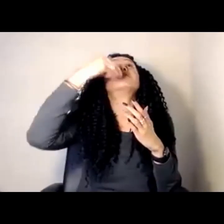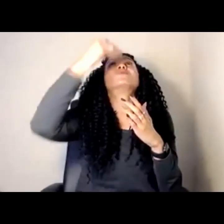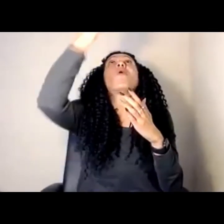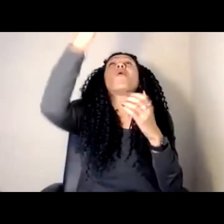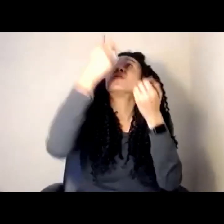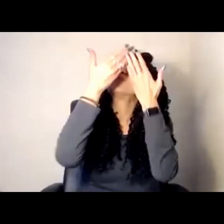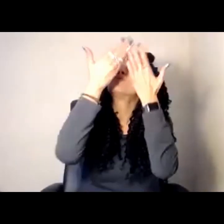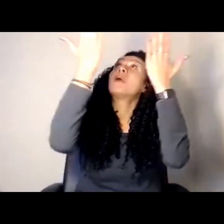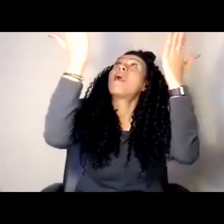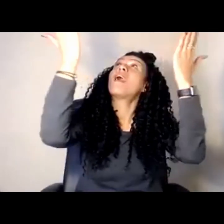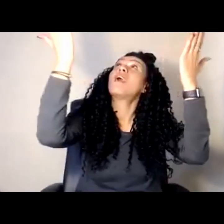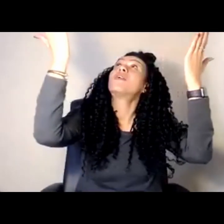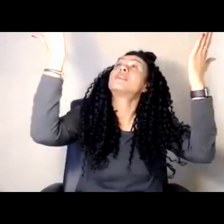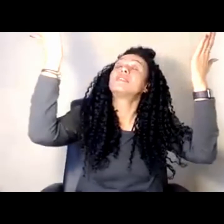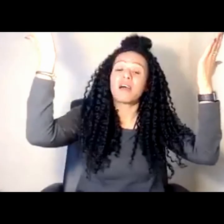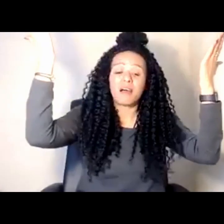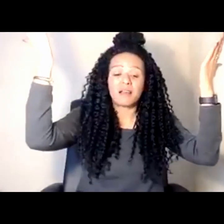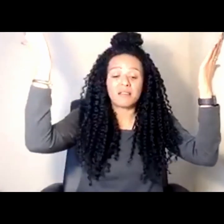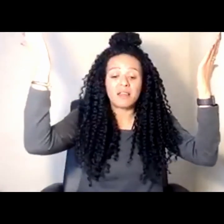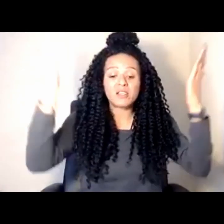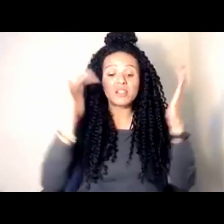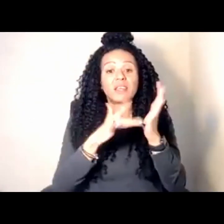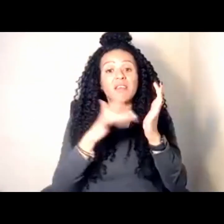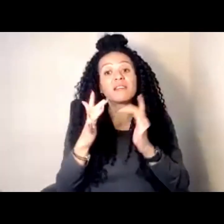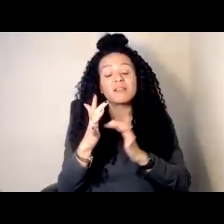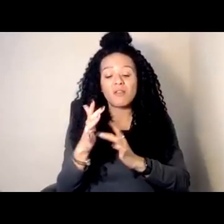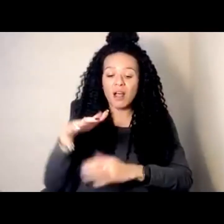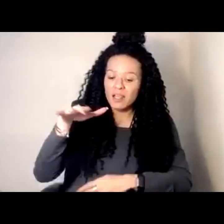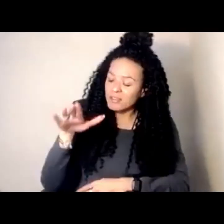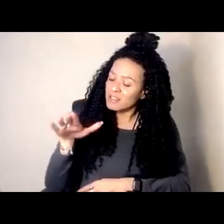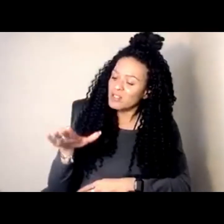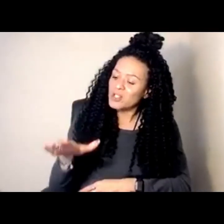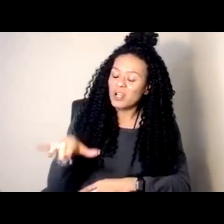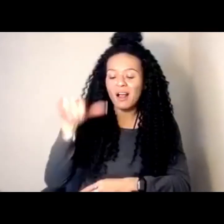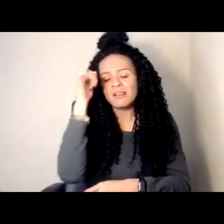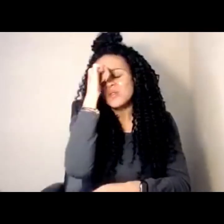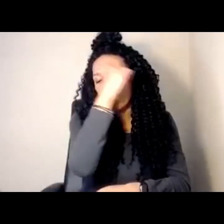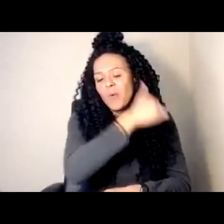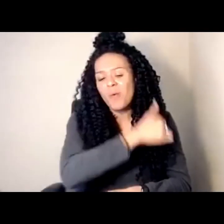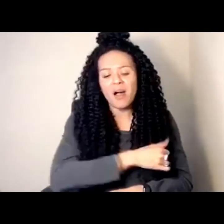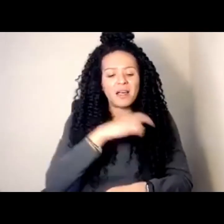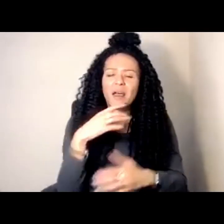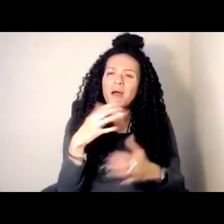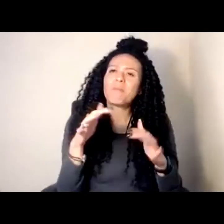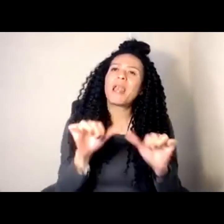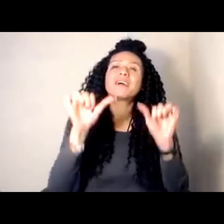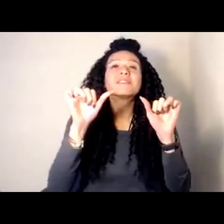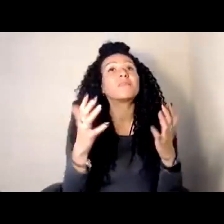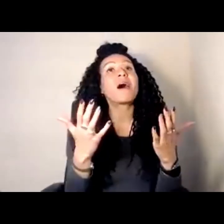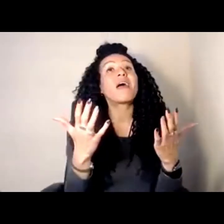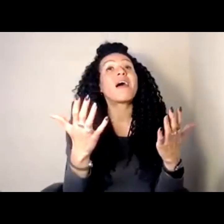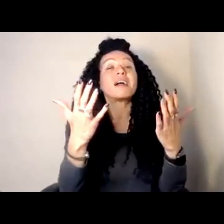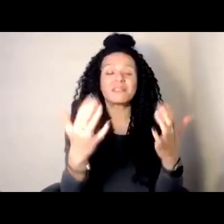my soul to paradise. Jesus Christ, thou child so wise,